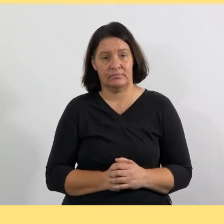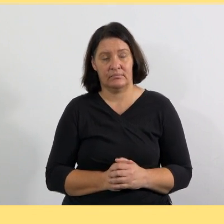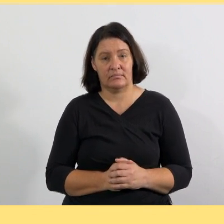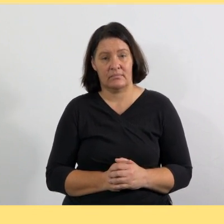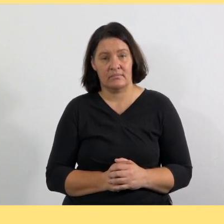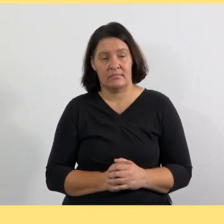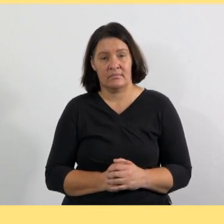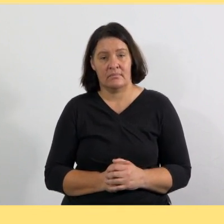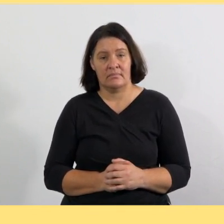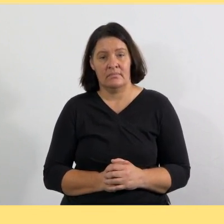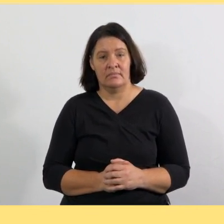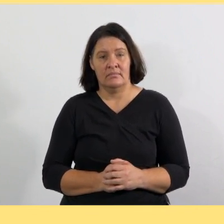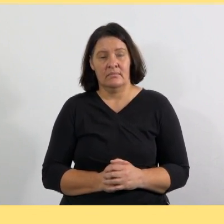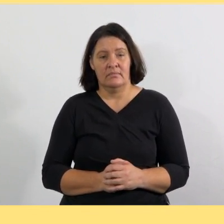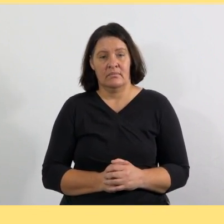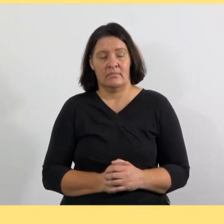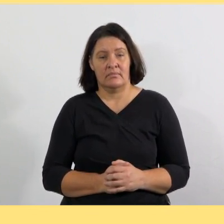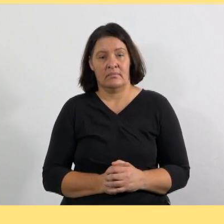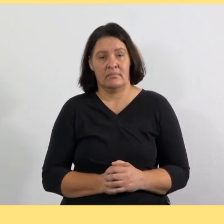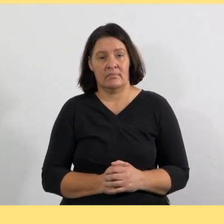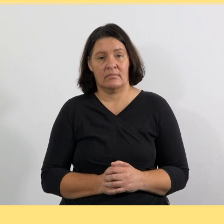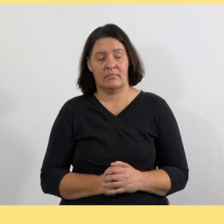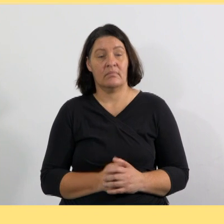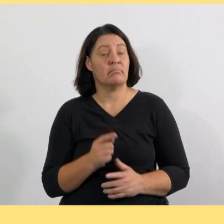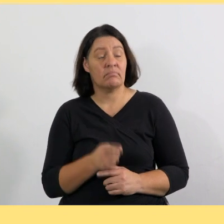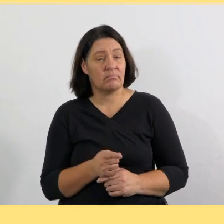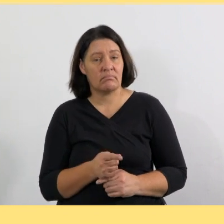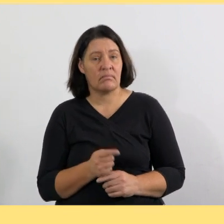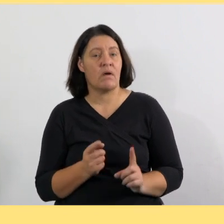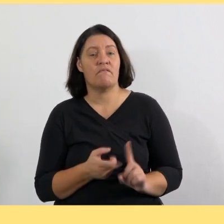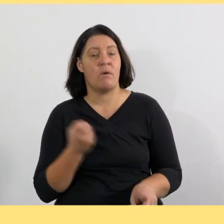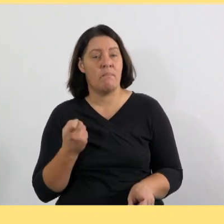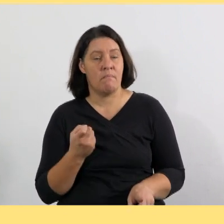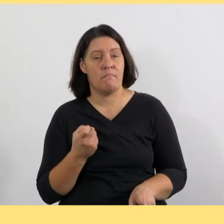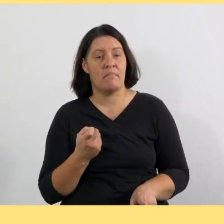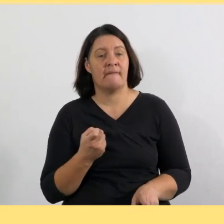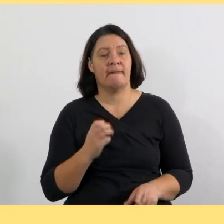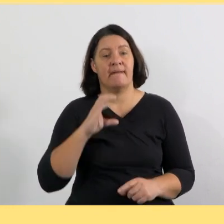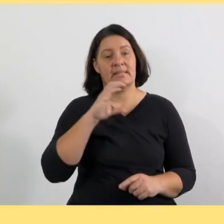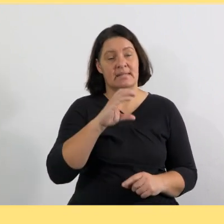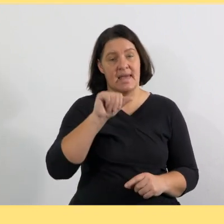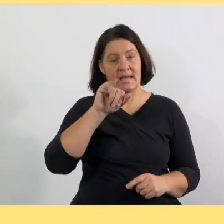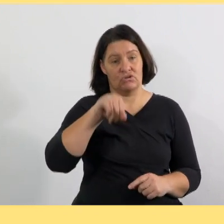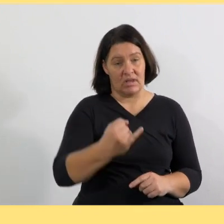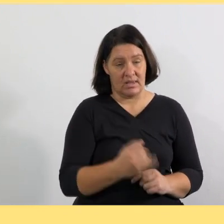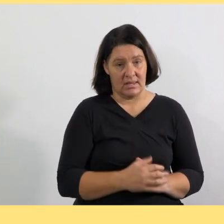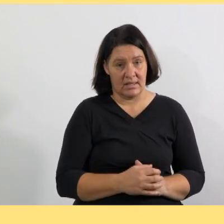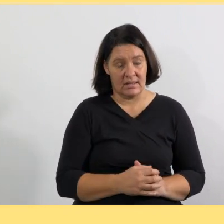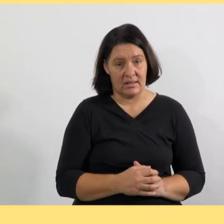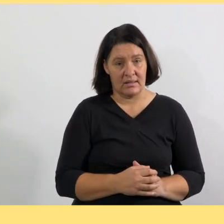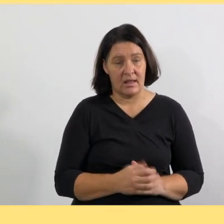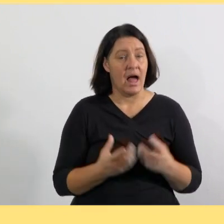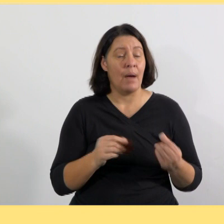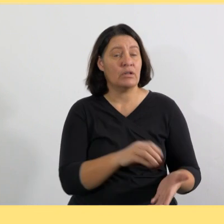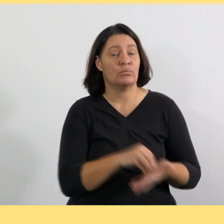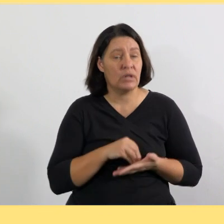Total allowances. And this is coming from the CAJ.